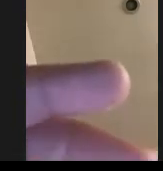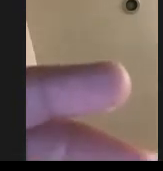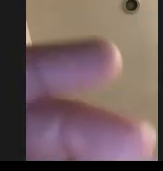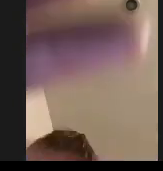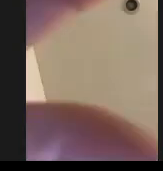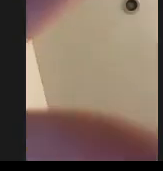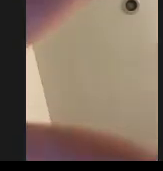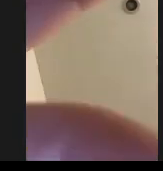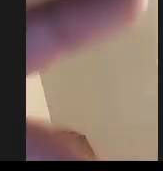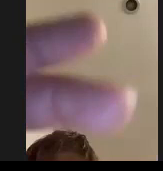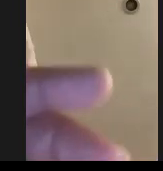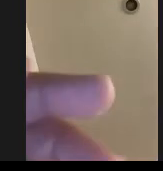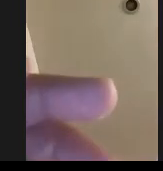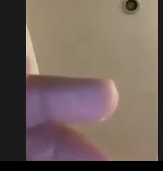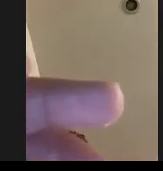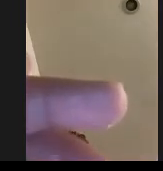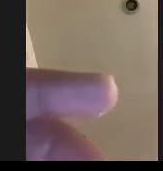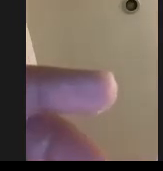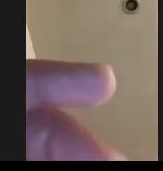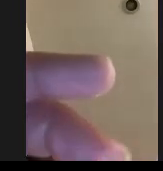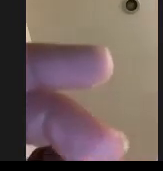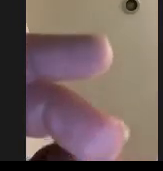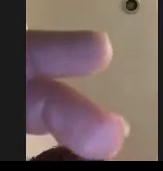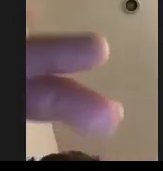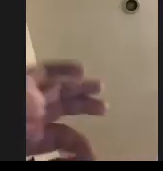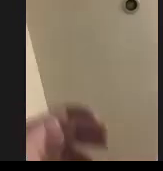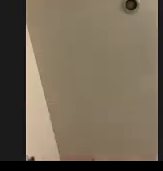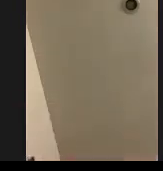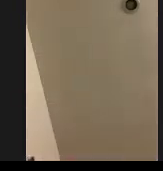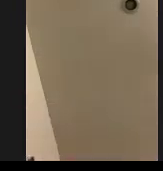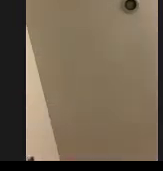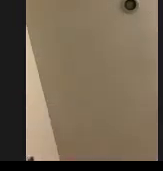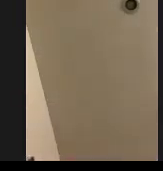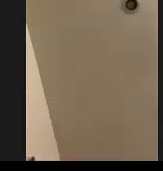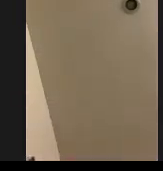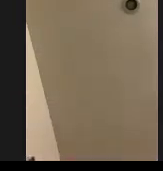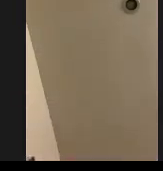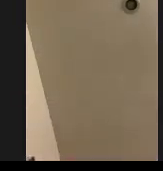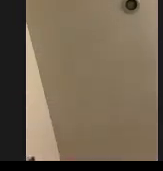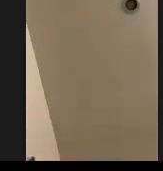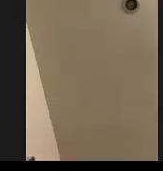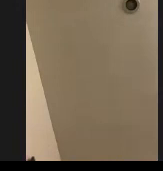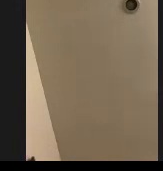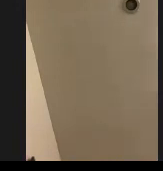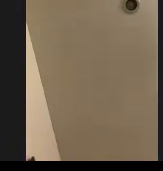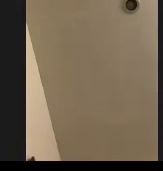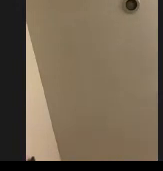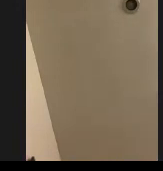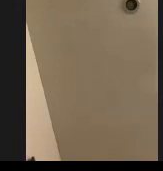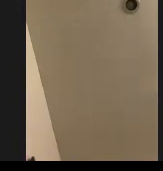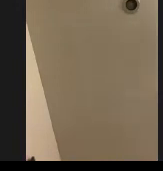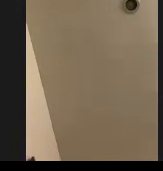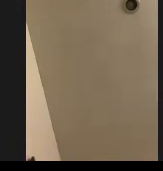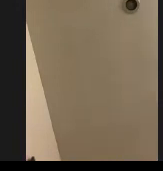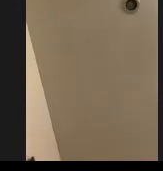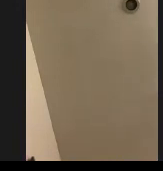based on like, if we teach them a little bit about everything, they'll be able to like see what they're interested in and pursue that. And I wish there were like more